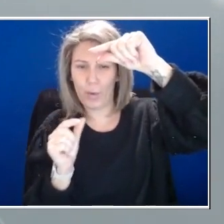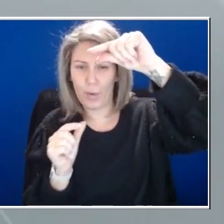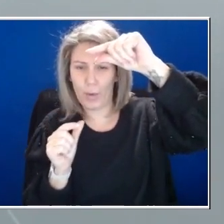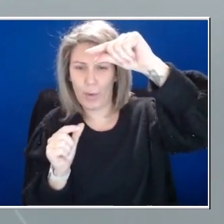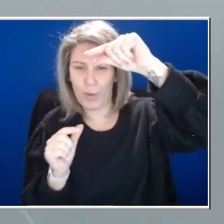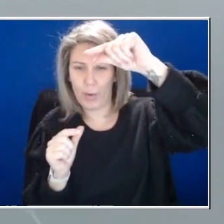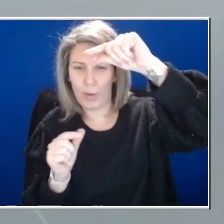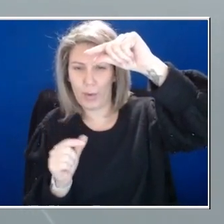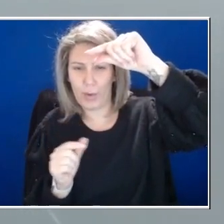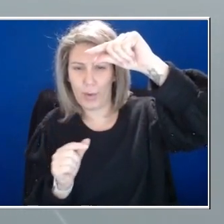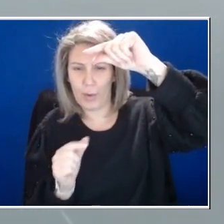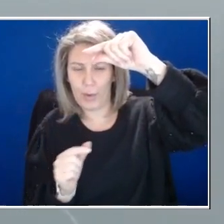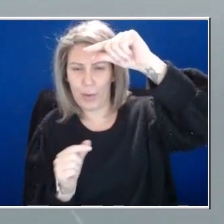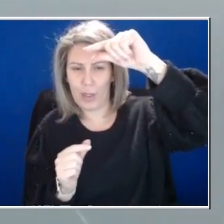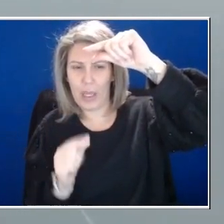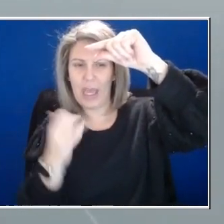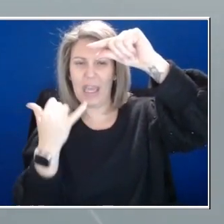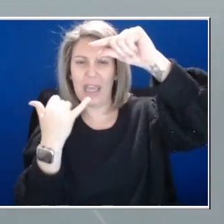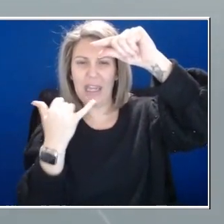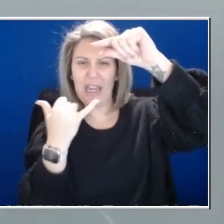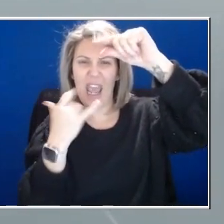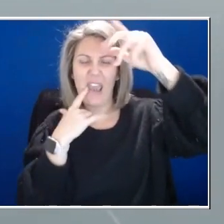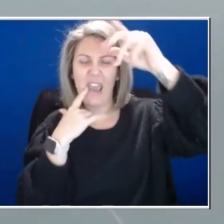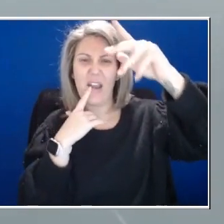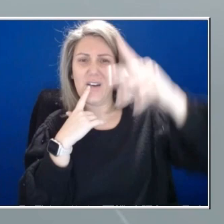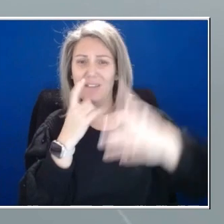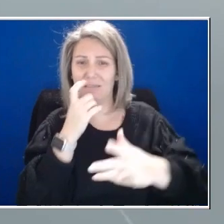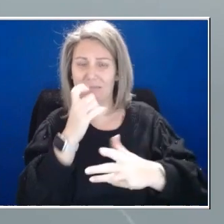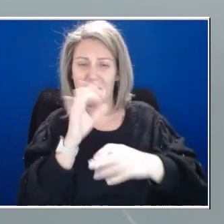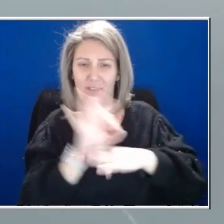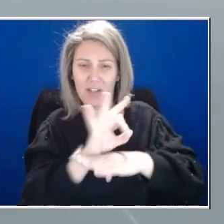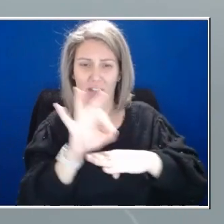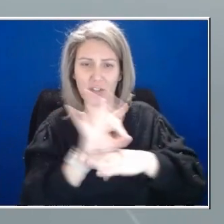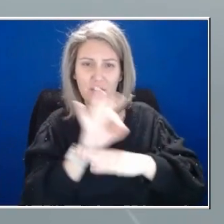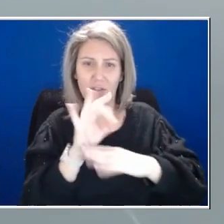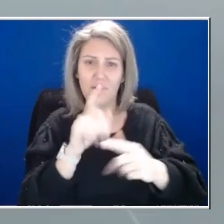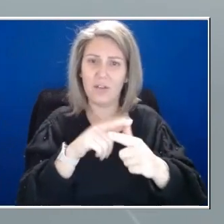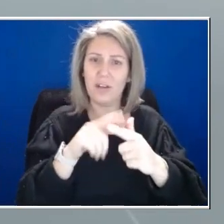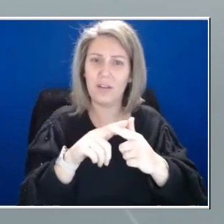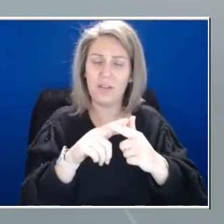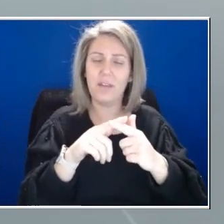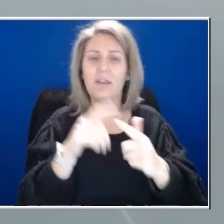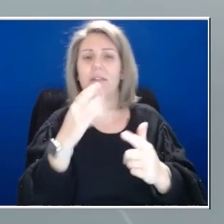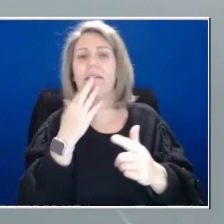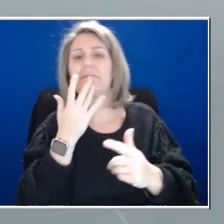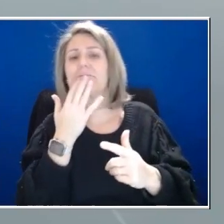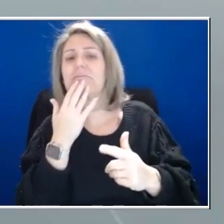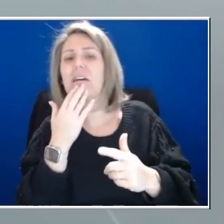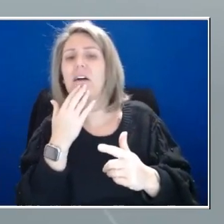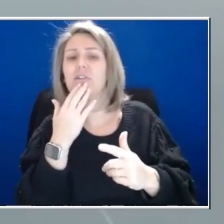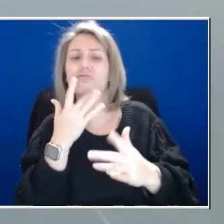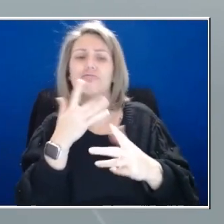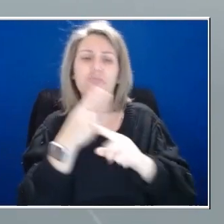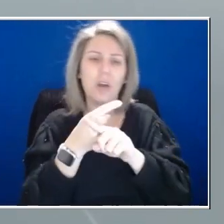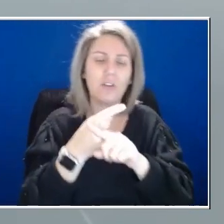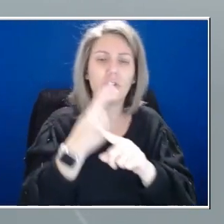off. It's completely embolized. It's no longer functional. And here's the contrast to prove it. So that's what that's kind of stating or showing